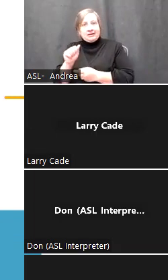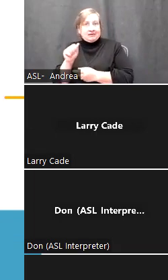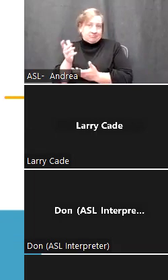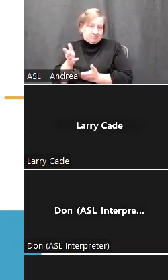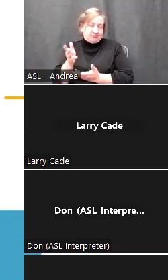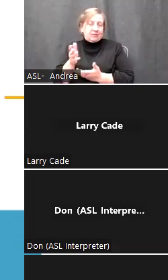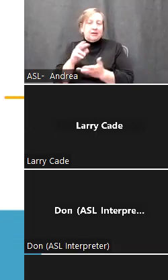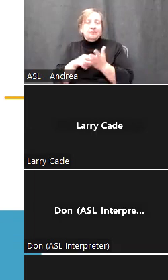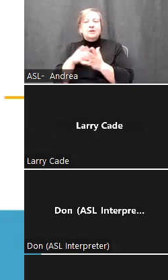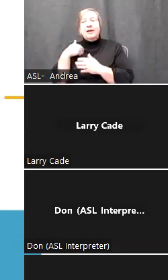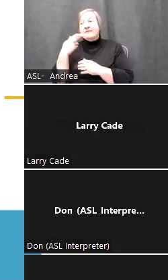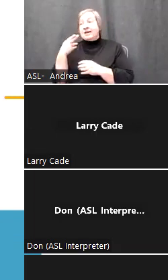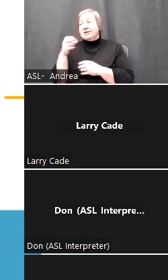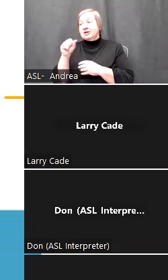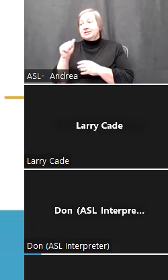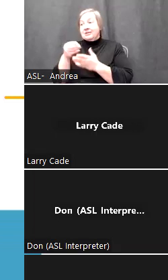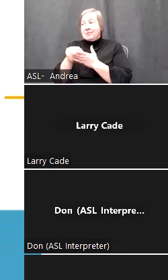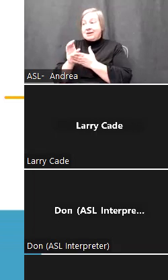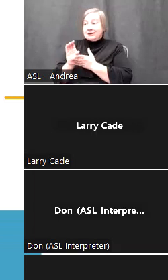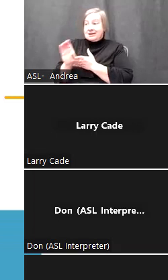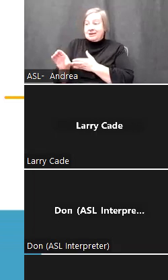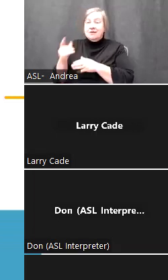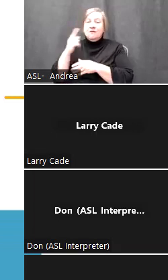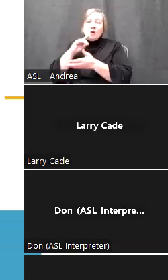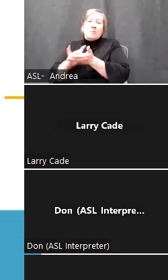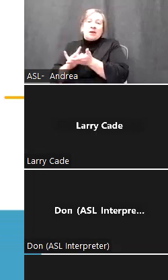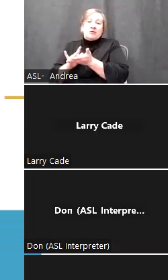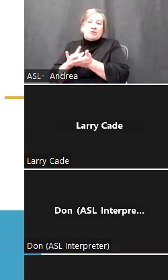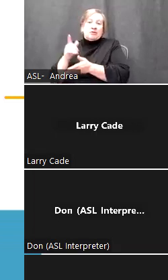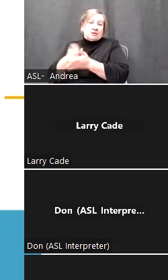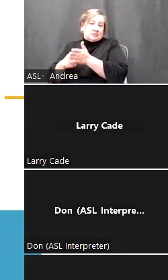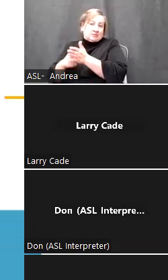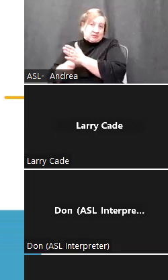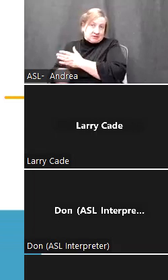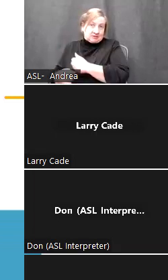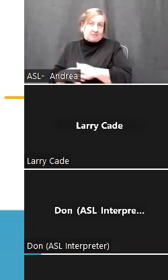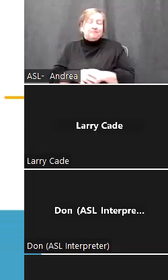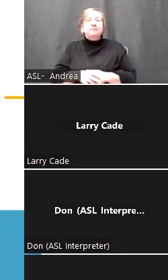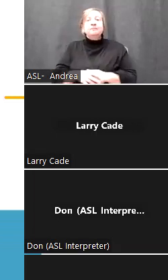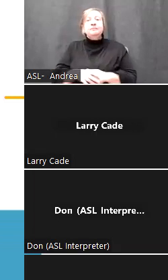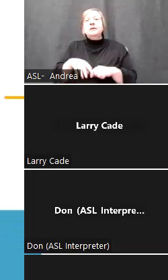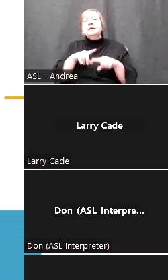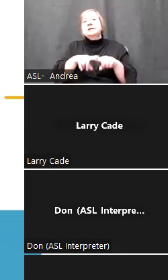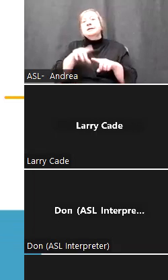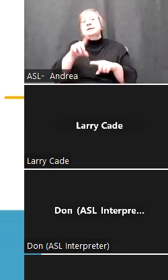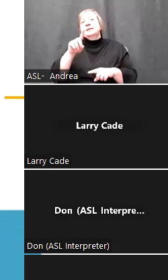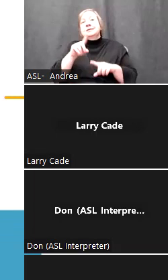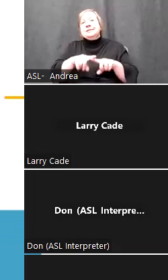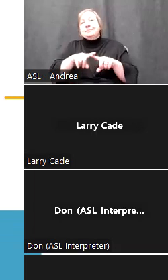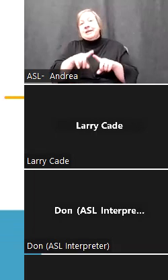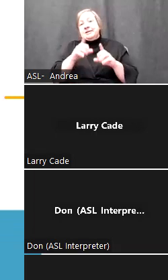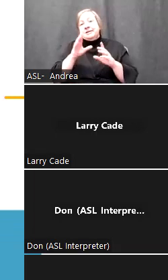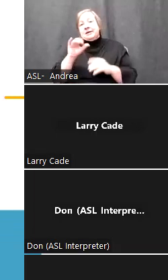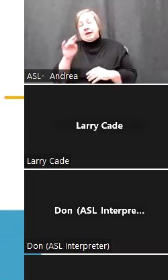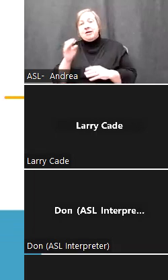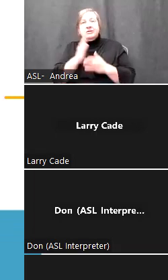you have your HSA funds to spend on the medical expenses. And then dependent care. Now, some folks might get